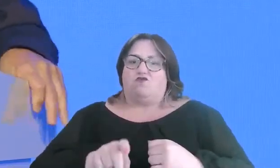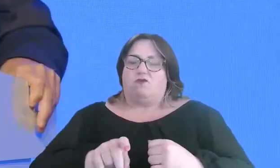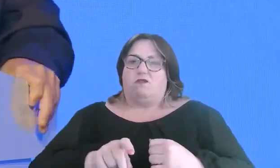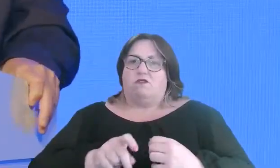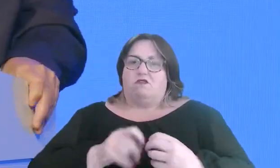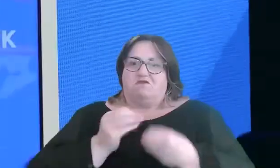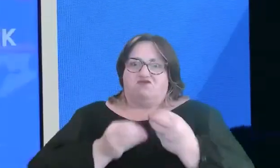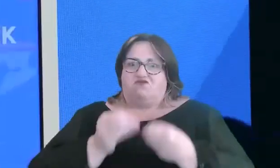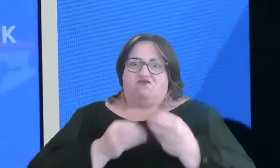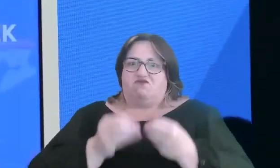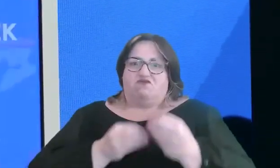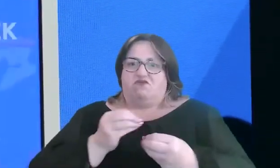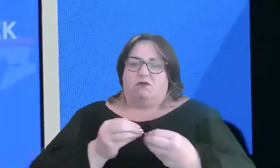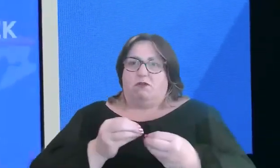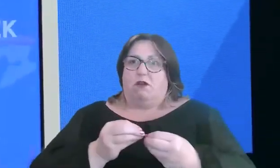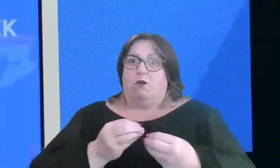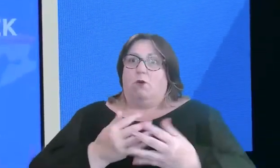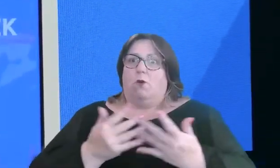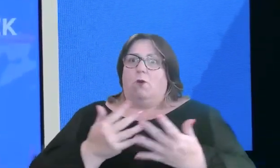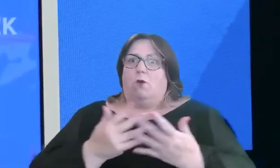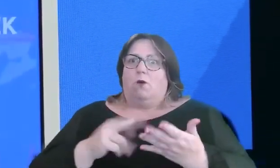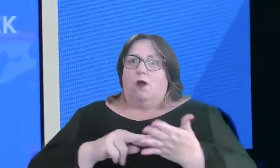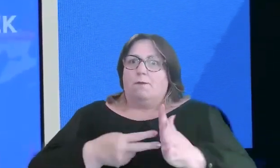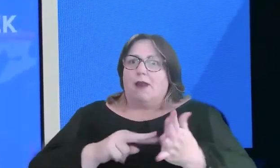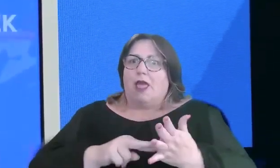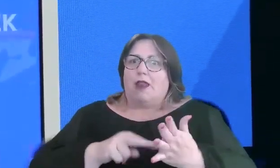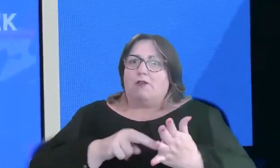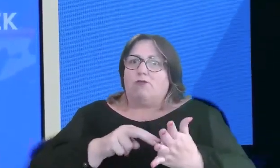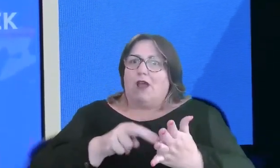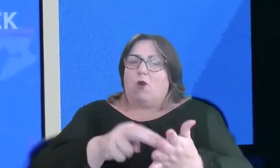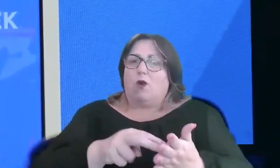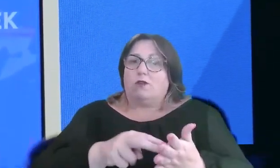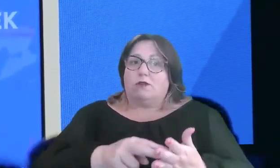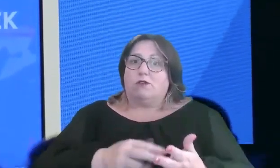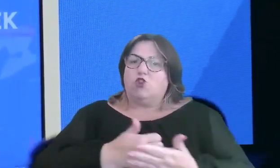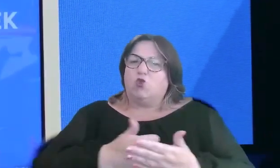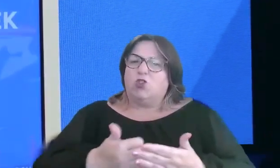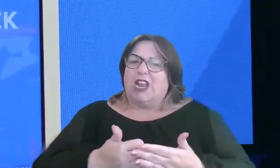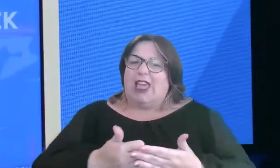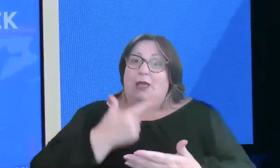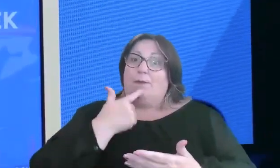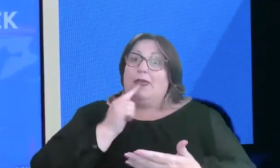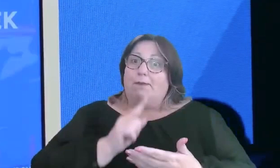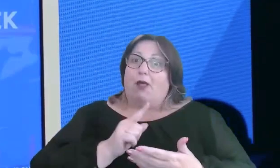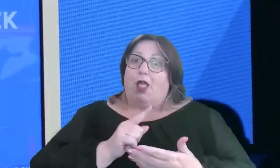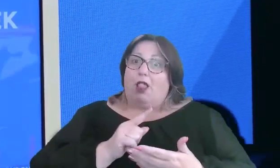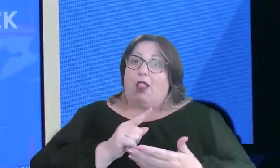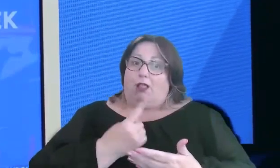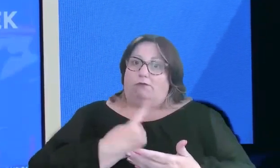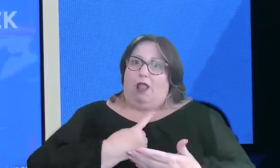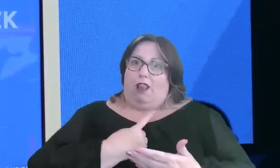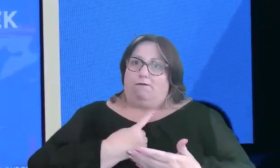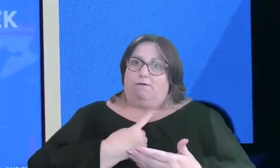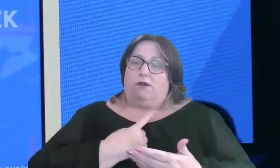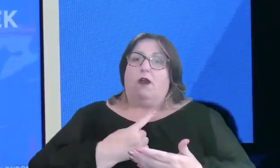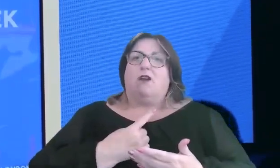day. And the usual, by the way, the average up till now is 5. So you can see it's a huge productivity boost. And so